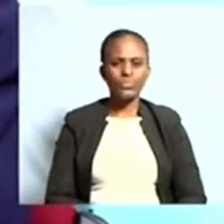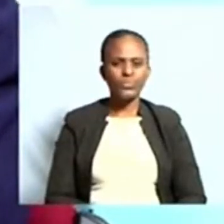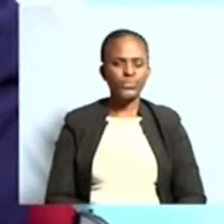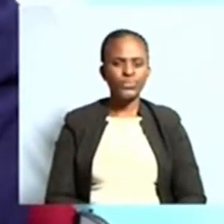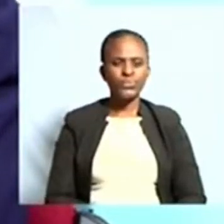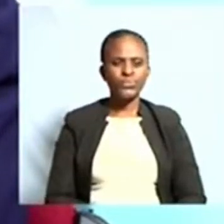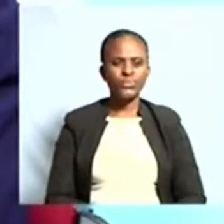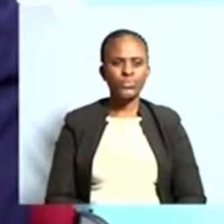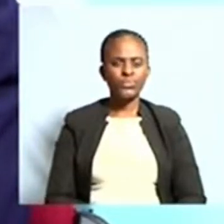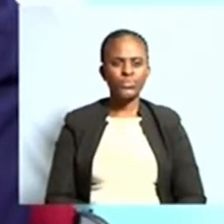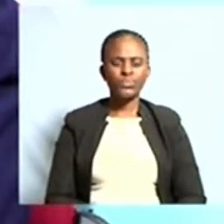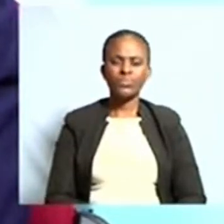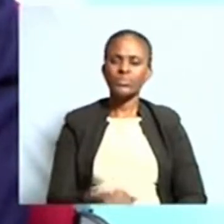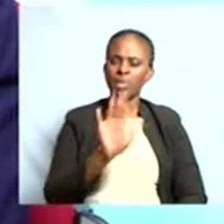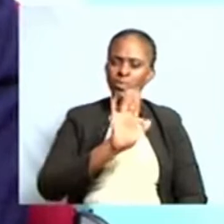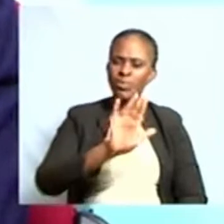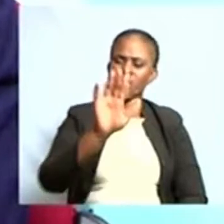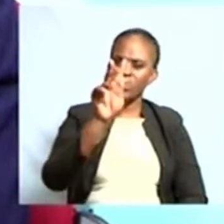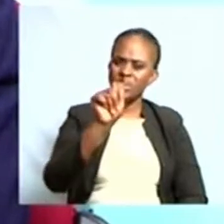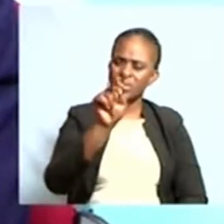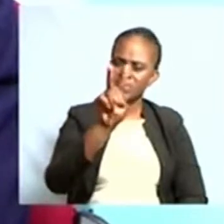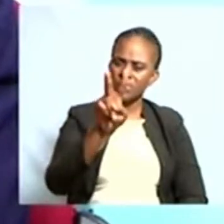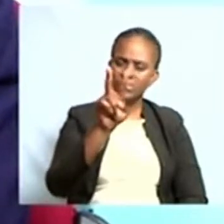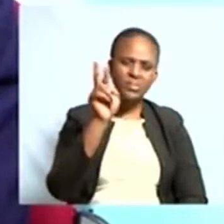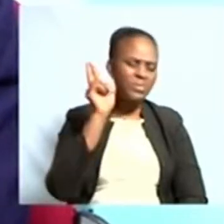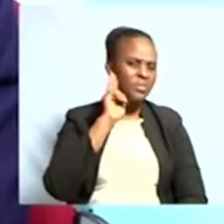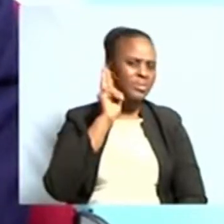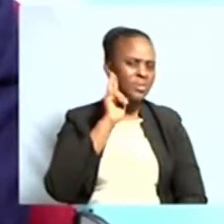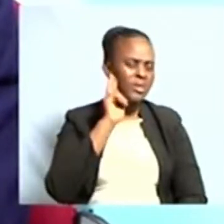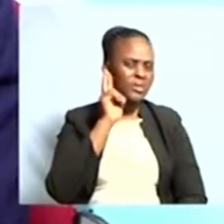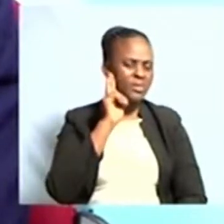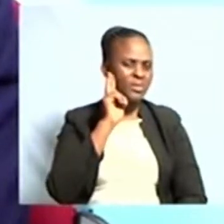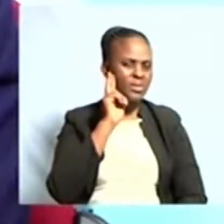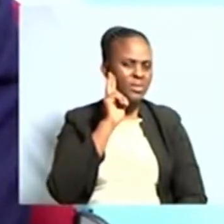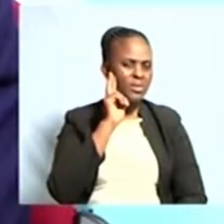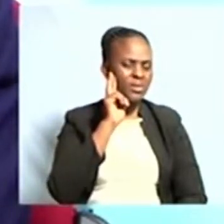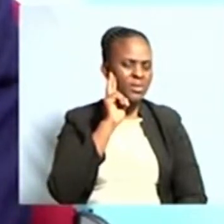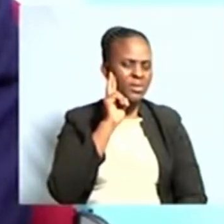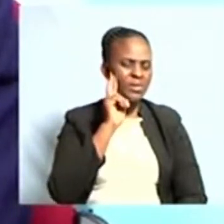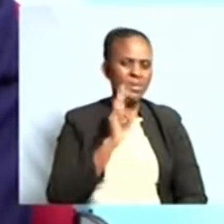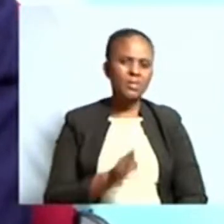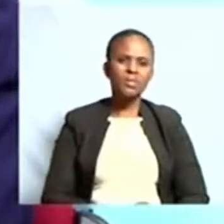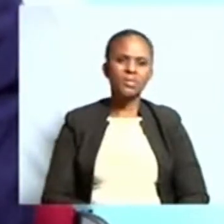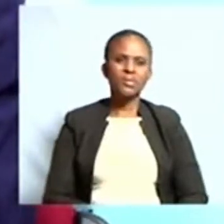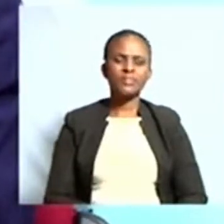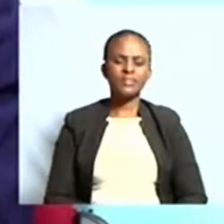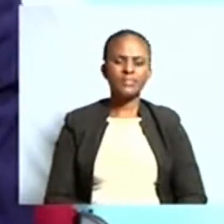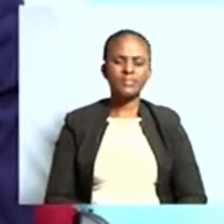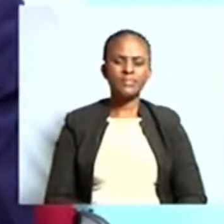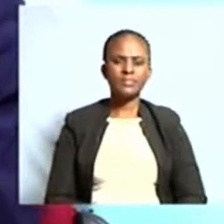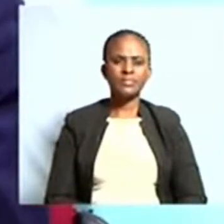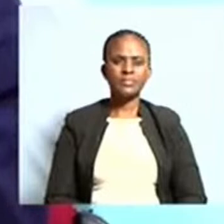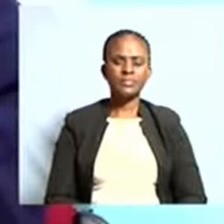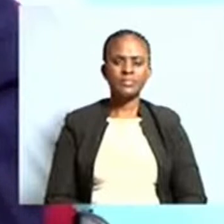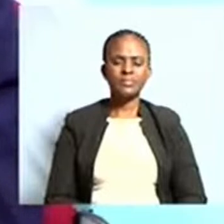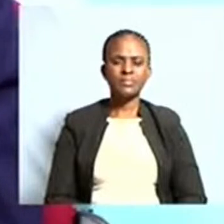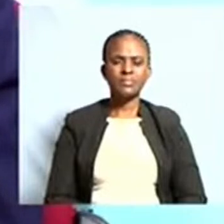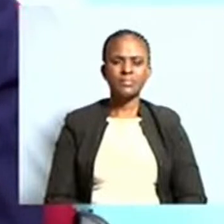You have your television or radio set. You can't have a conversation. We'll drop that call. Yes, sir. Yes, I'm calling